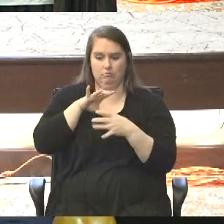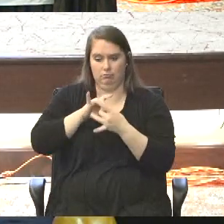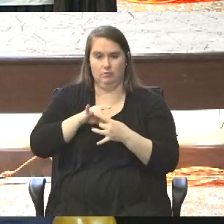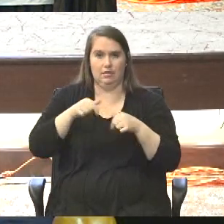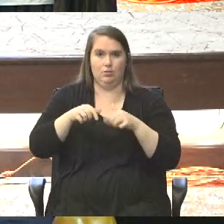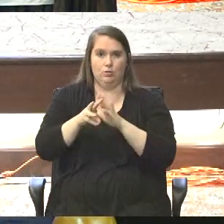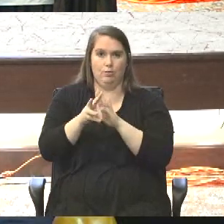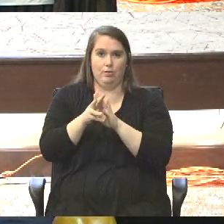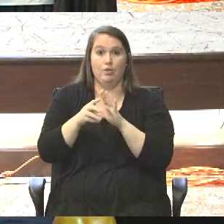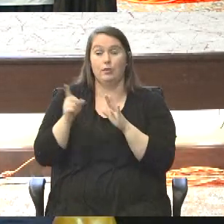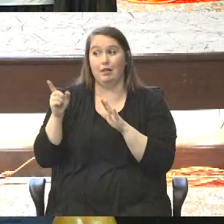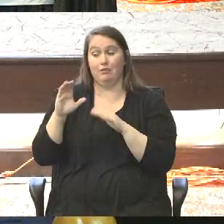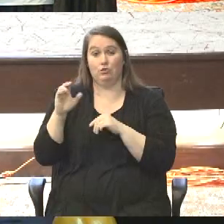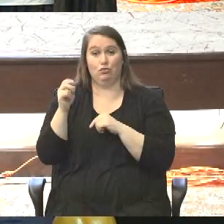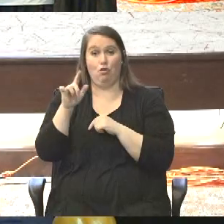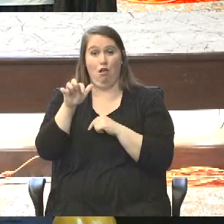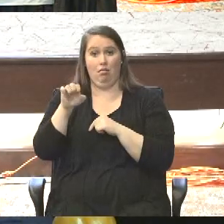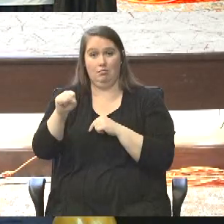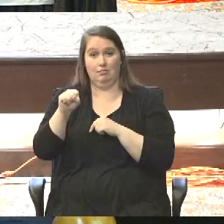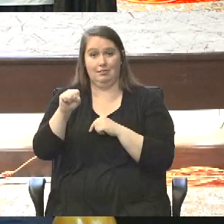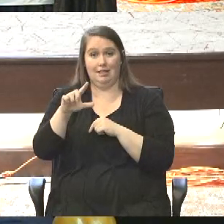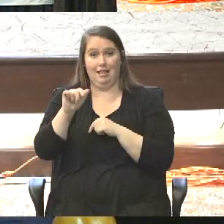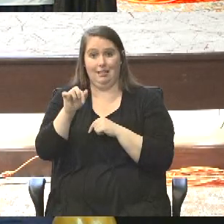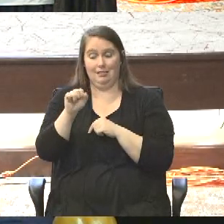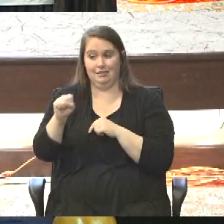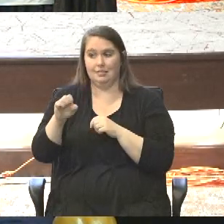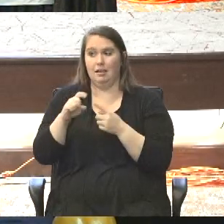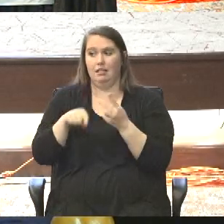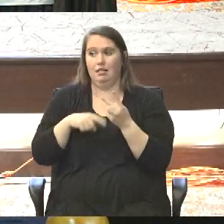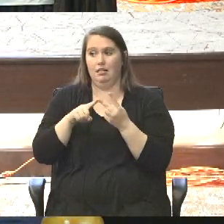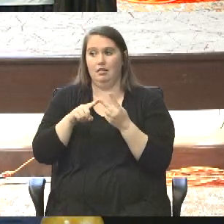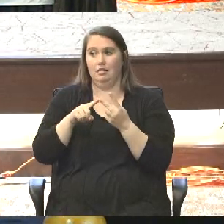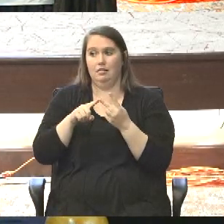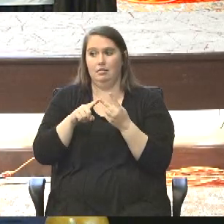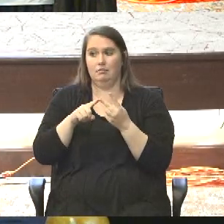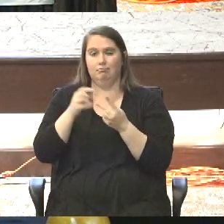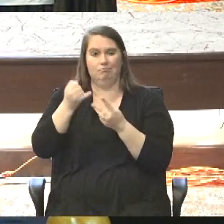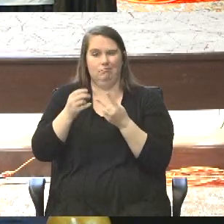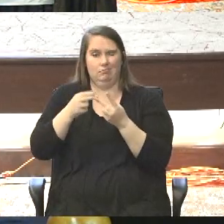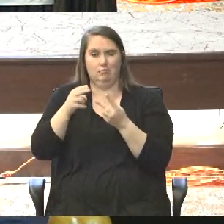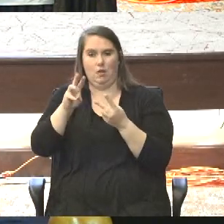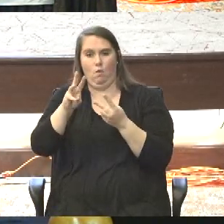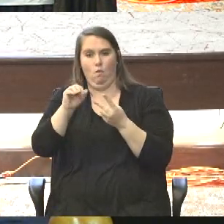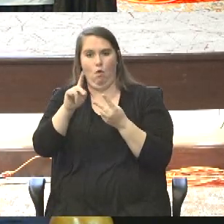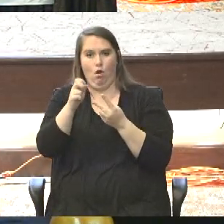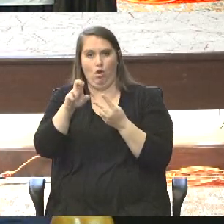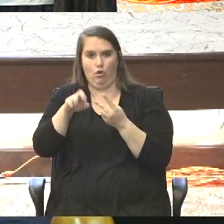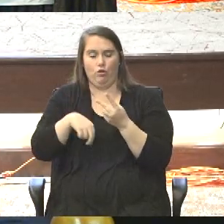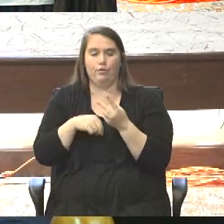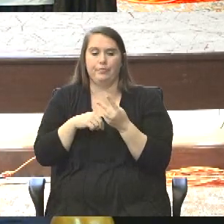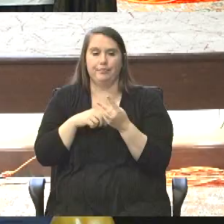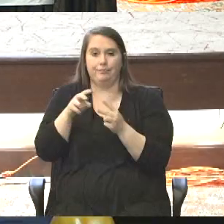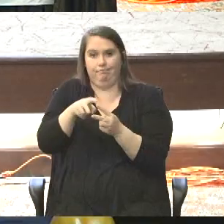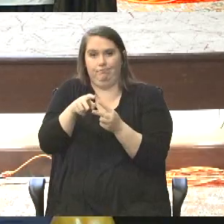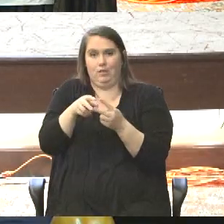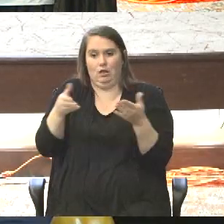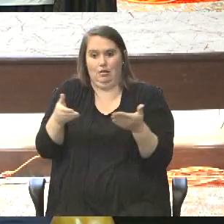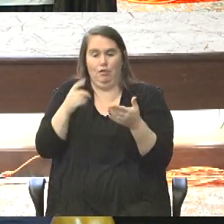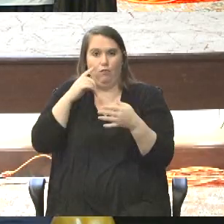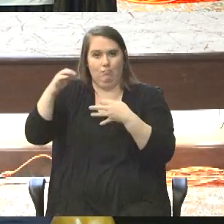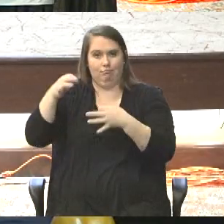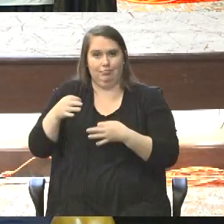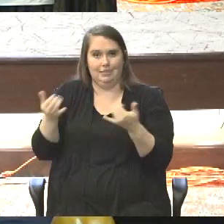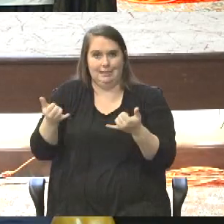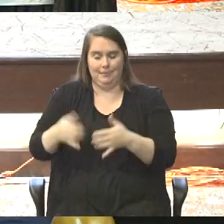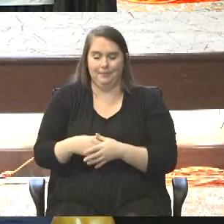got Charles Least, our interim director of public works, and of course Jed Walker, who's president of Walker Partners, here at the dais with us